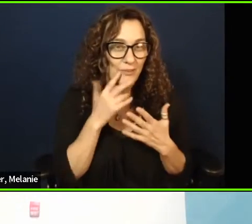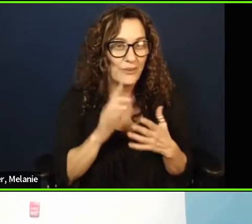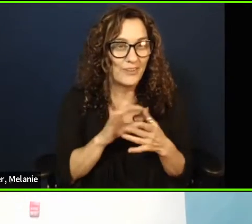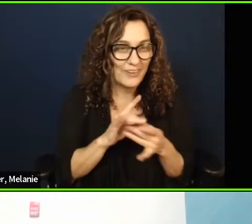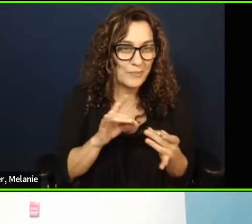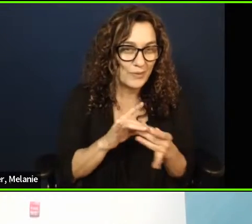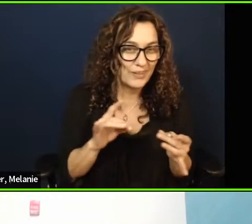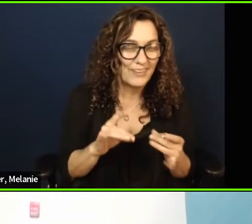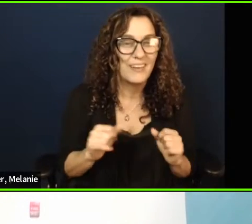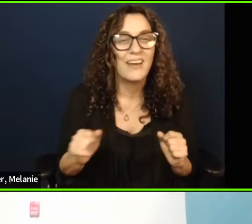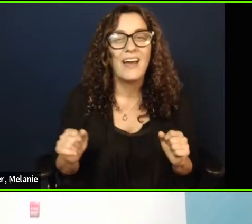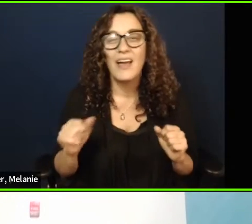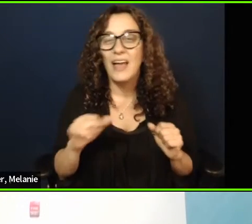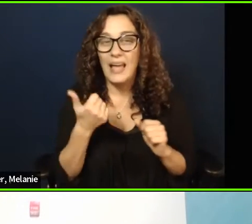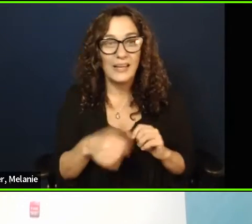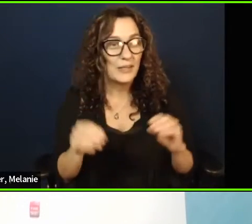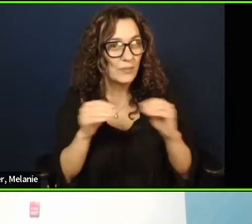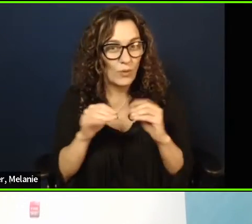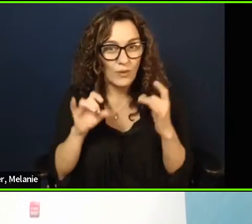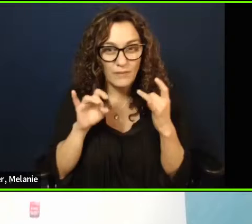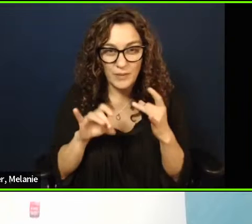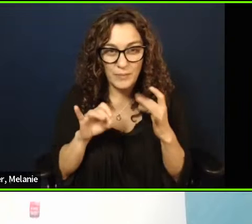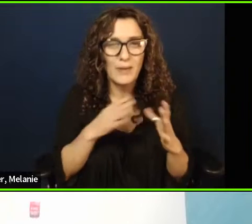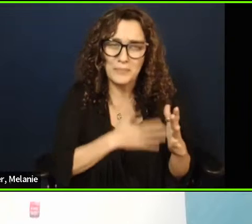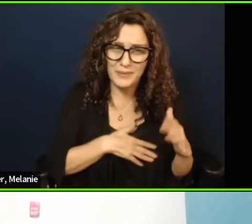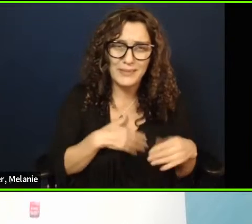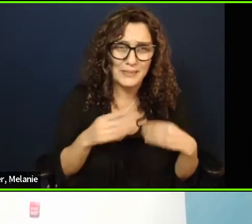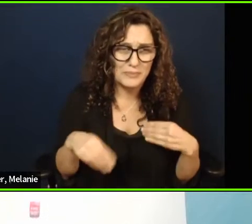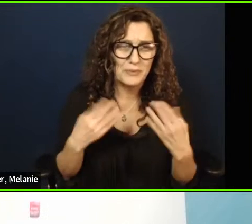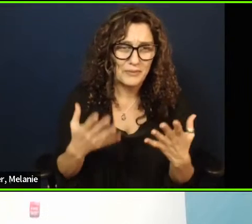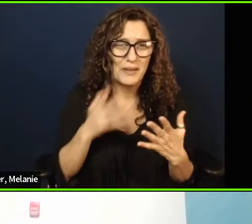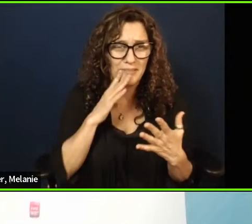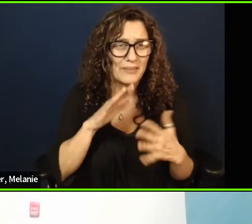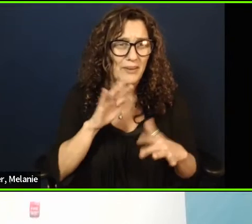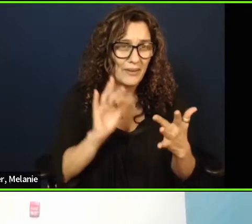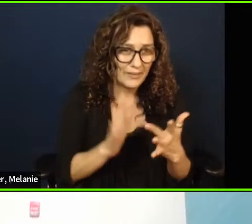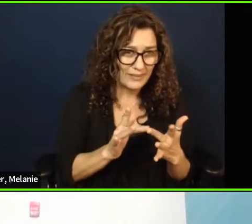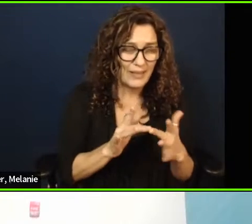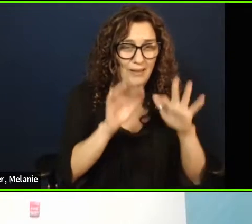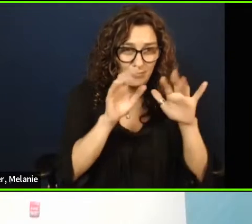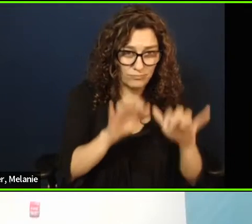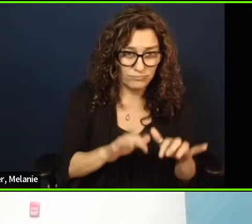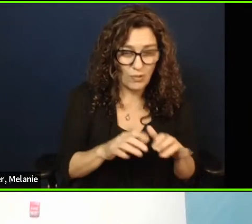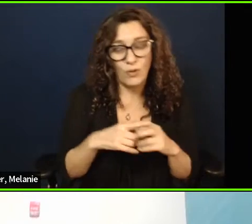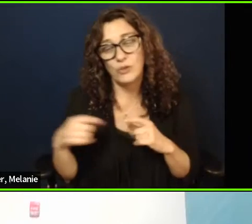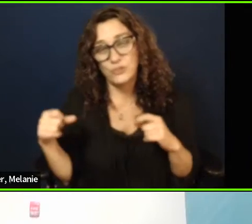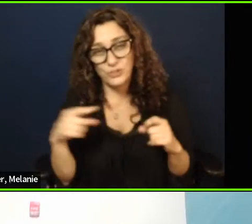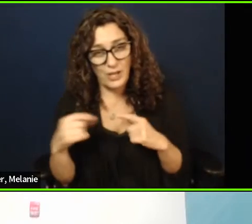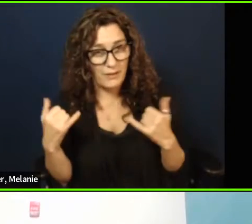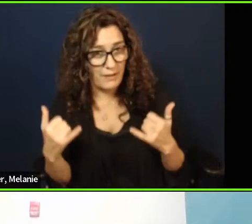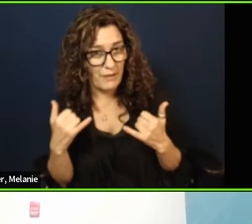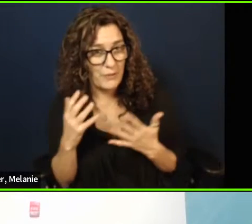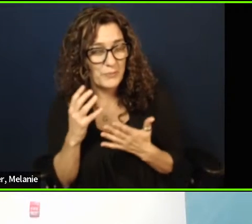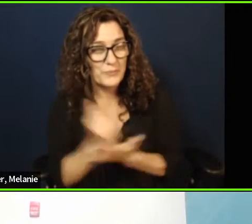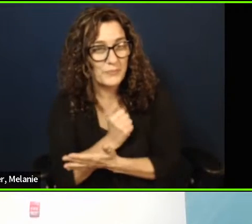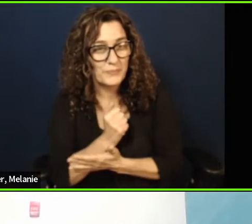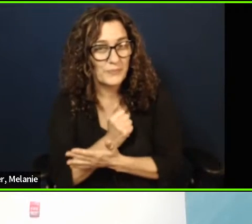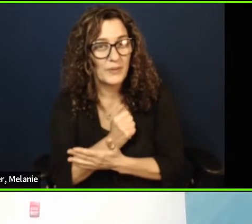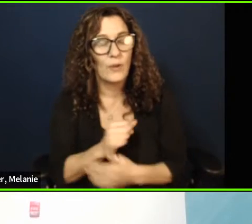If you have any other feedback, please provide it either in the chat or